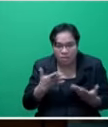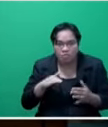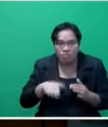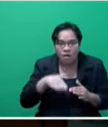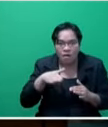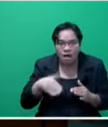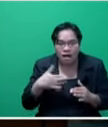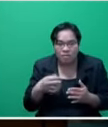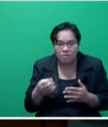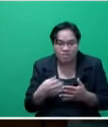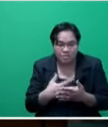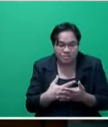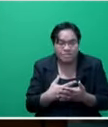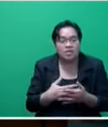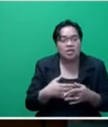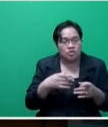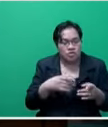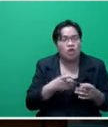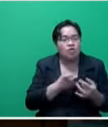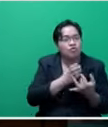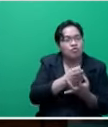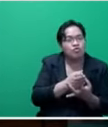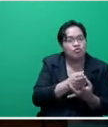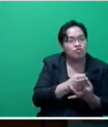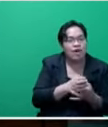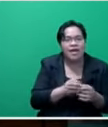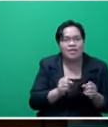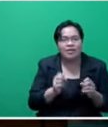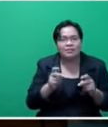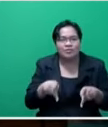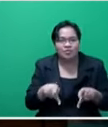implemented through the provision of income generating opportunities.